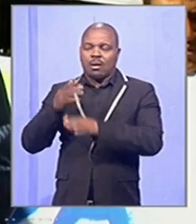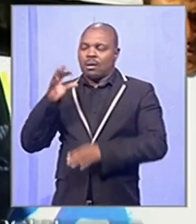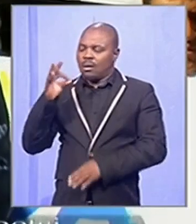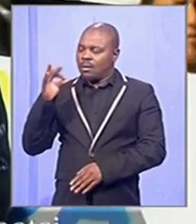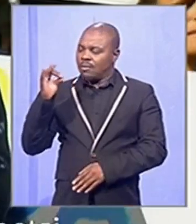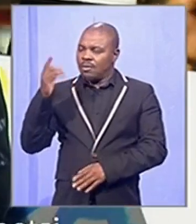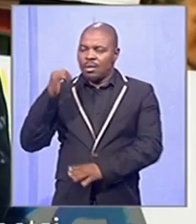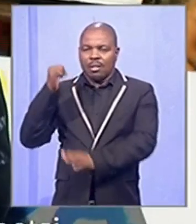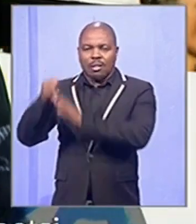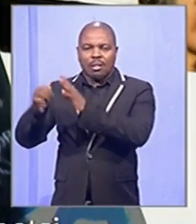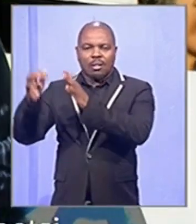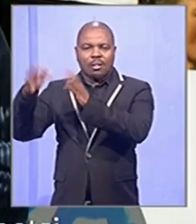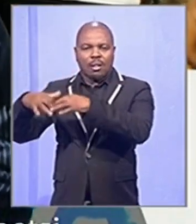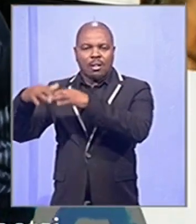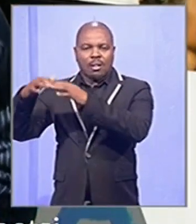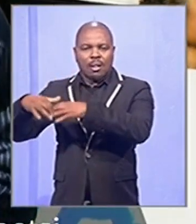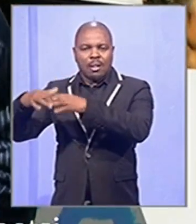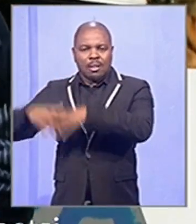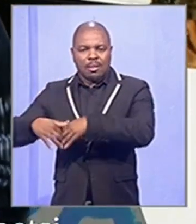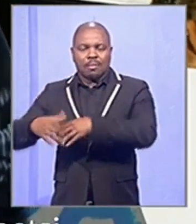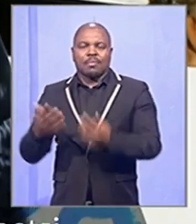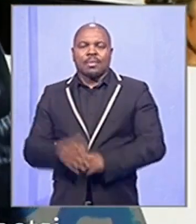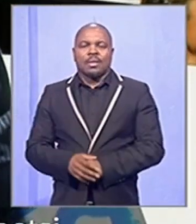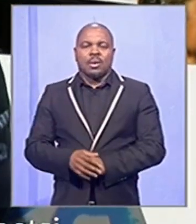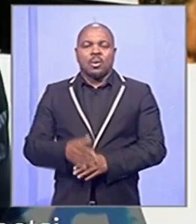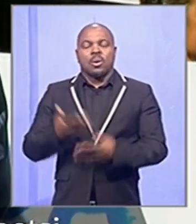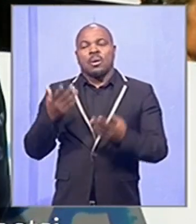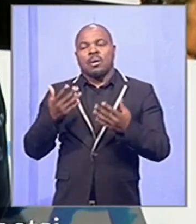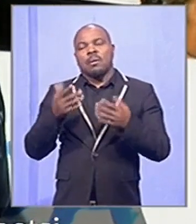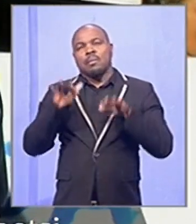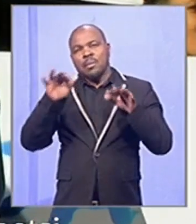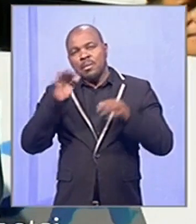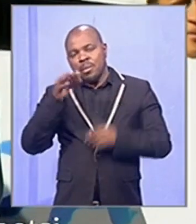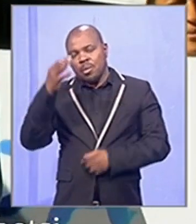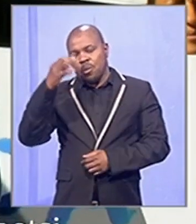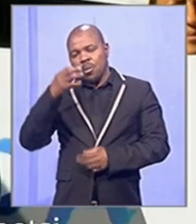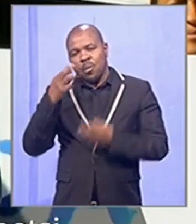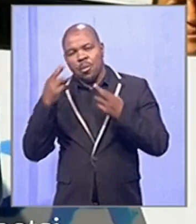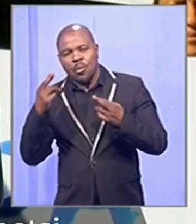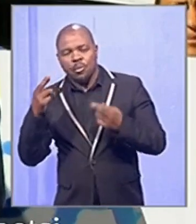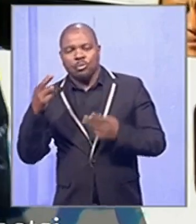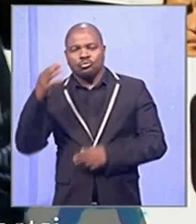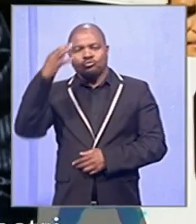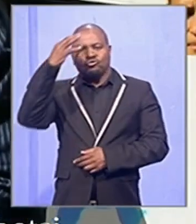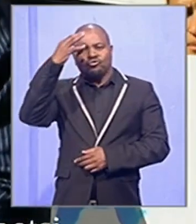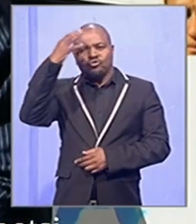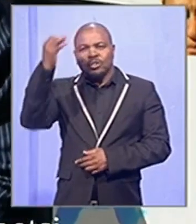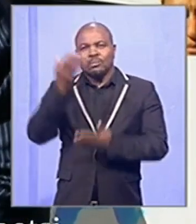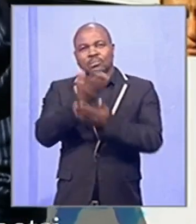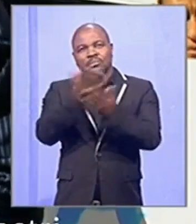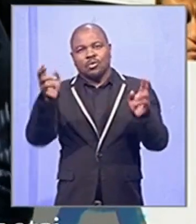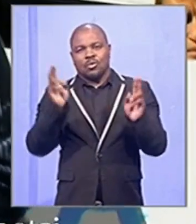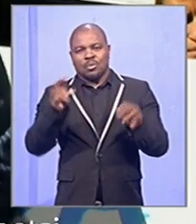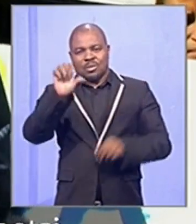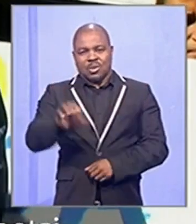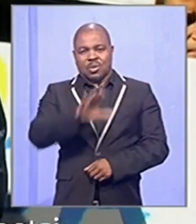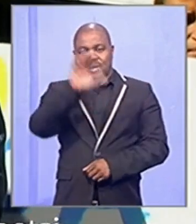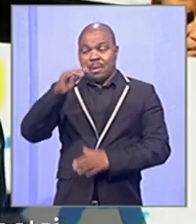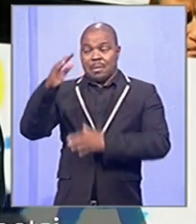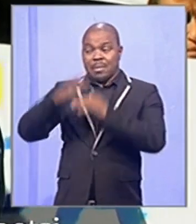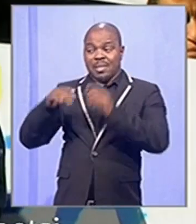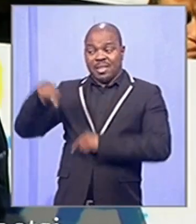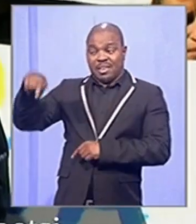building, thousands and thousands of jobs are killed every single day. Thousands upon